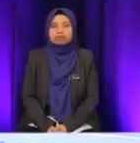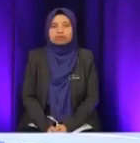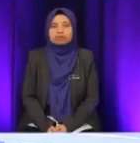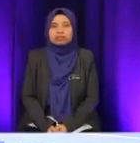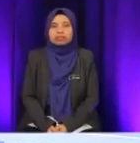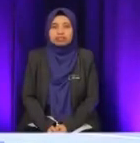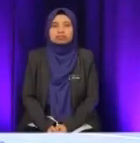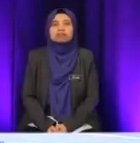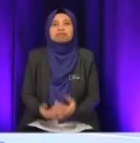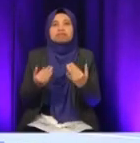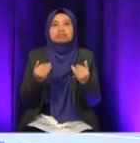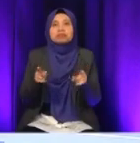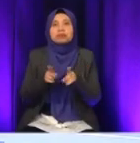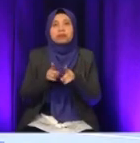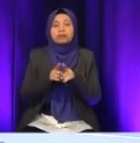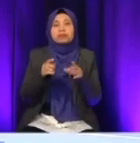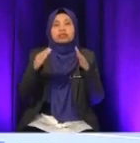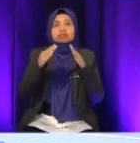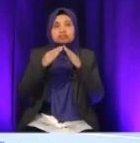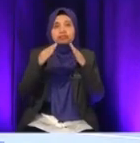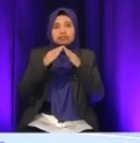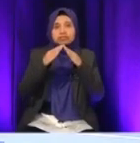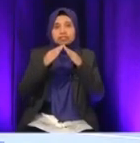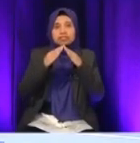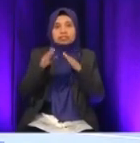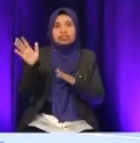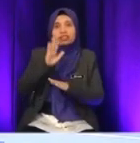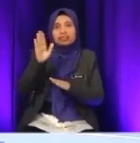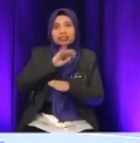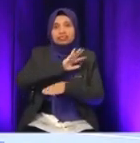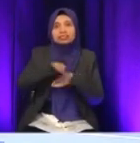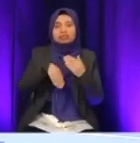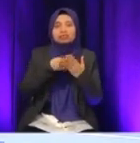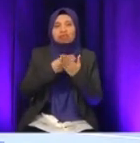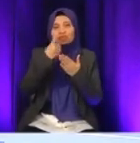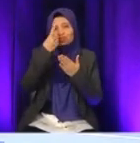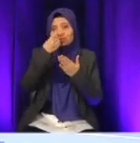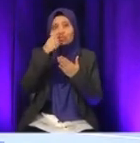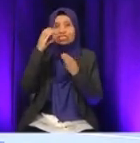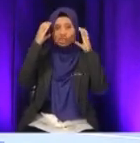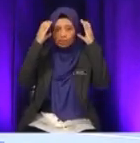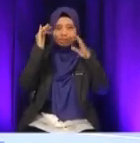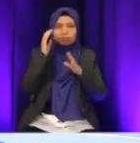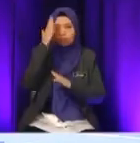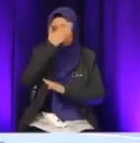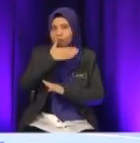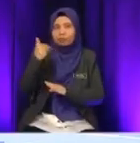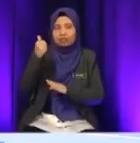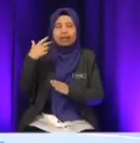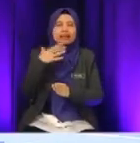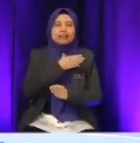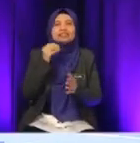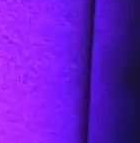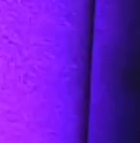There you have it, peoples at home. Before we get it going and say hi to our beautiful teacher, let's also say hi to our interpreter.